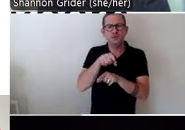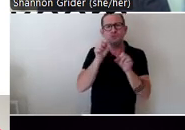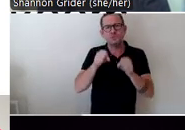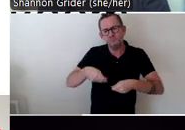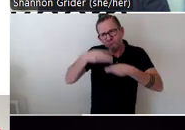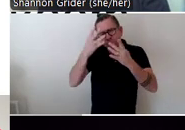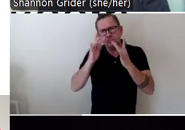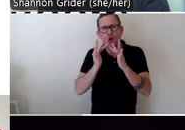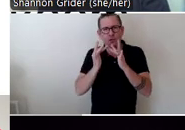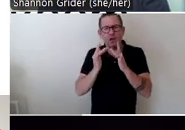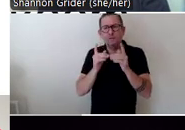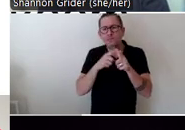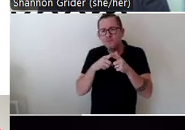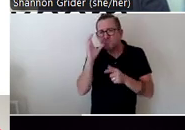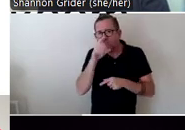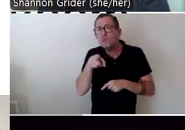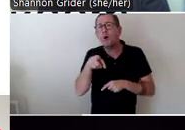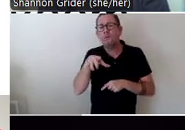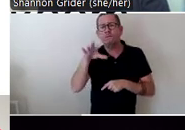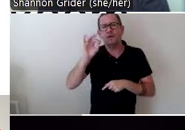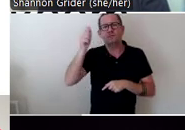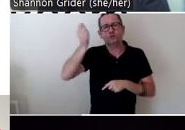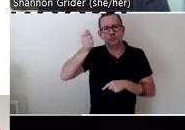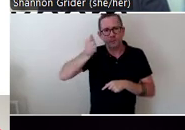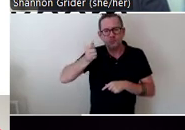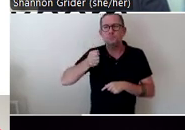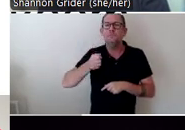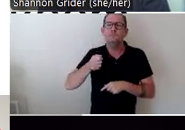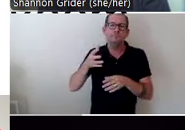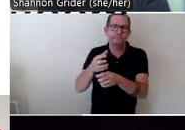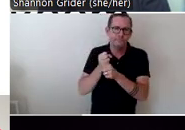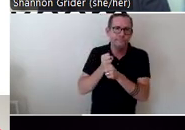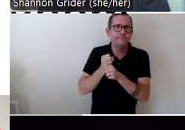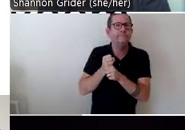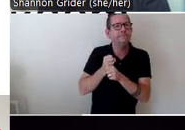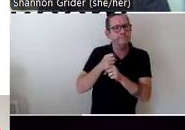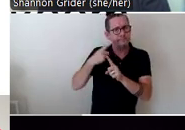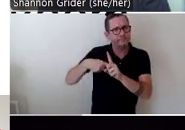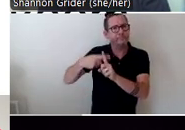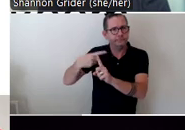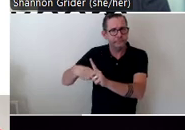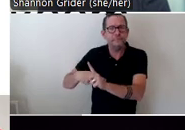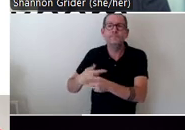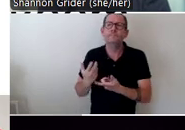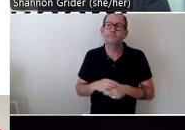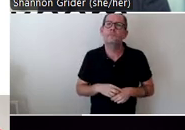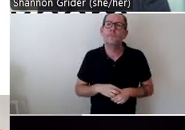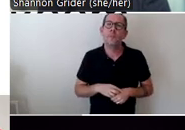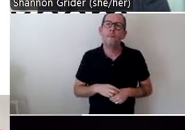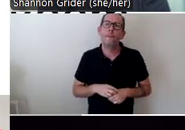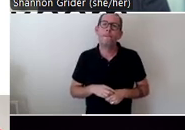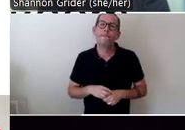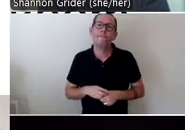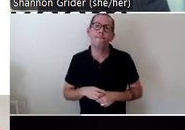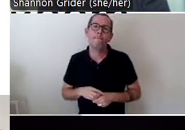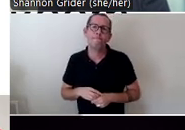here on the screen. One is Deaf Life. You can look for that online and pick out a subscription and get that actually sent